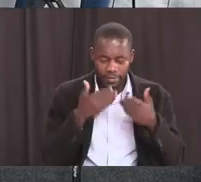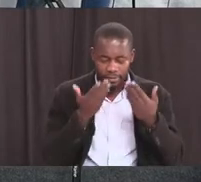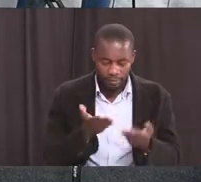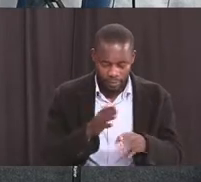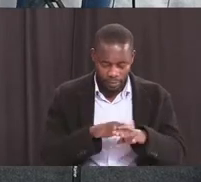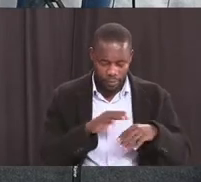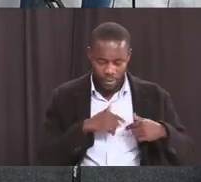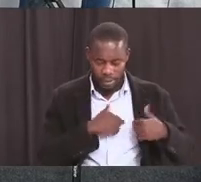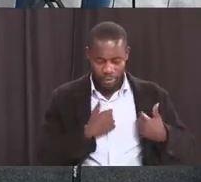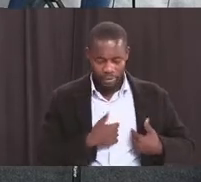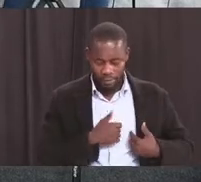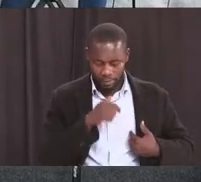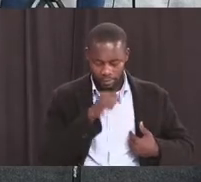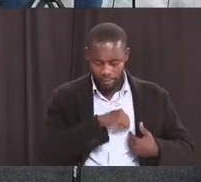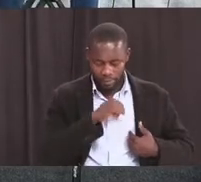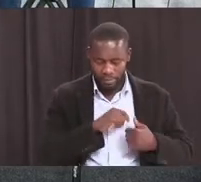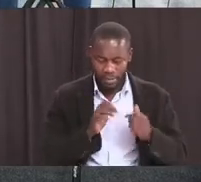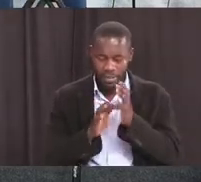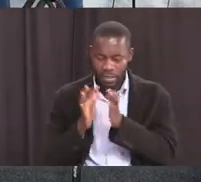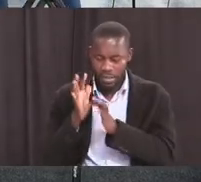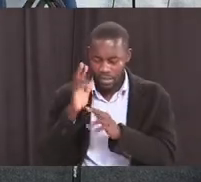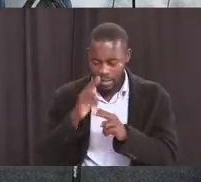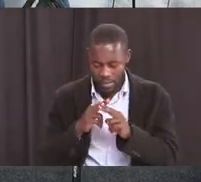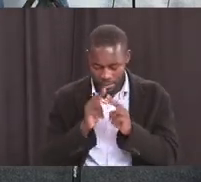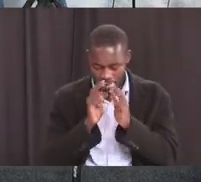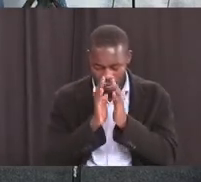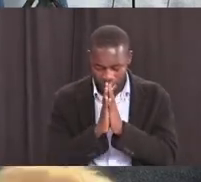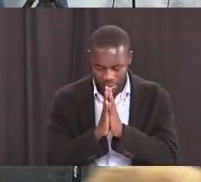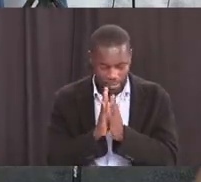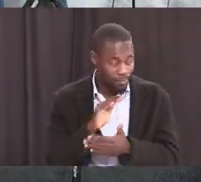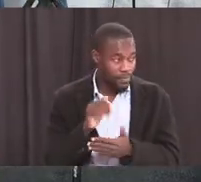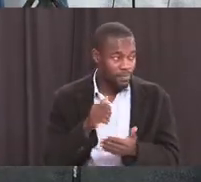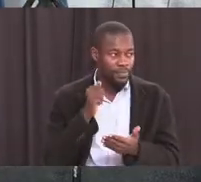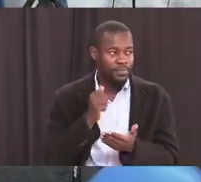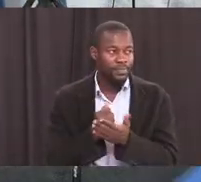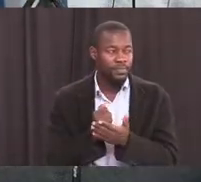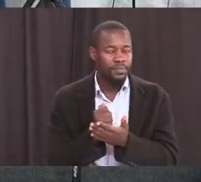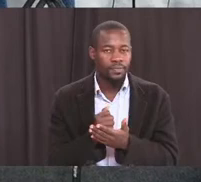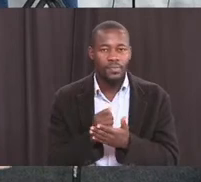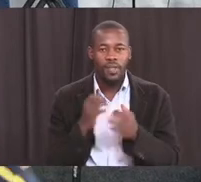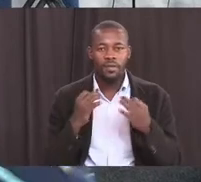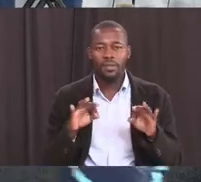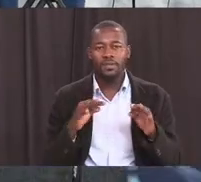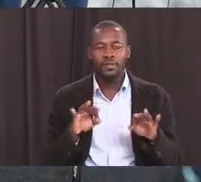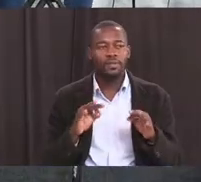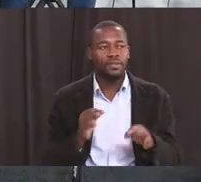you delight in them. In Jesus' name we pray. Amen. Children, you're free to go.